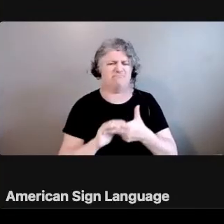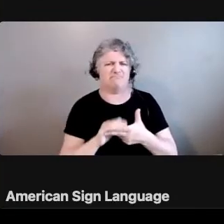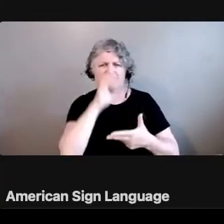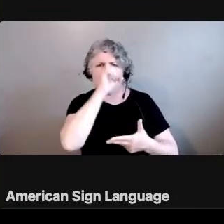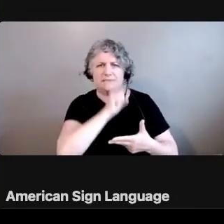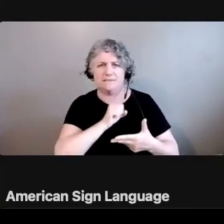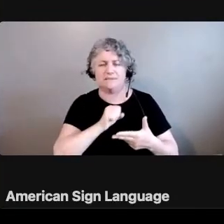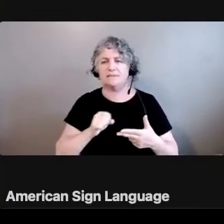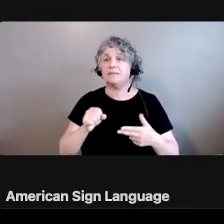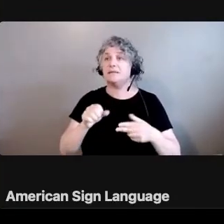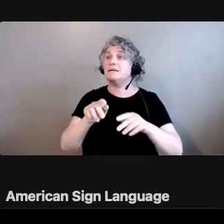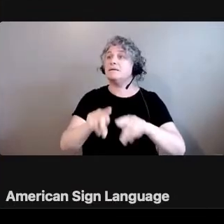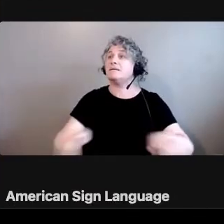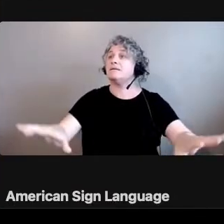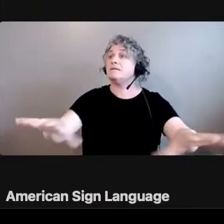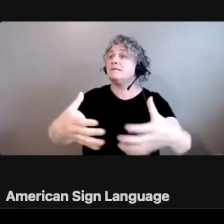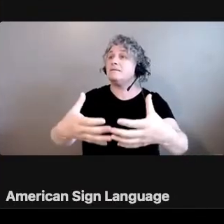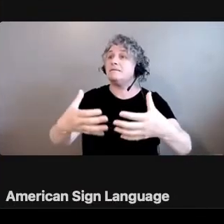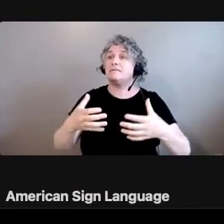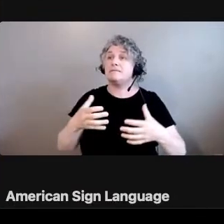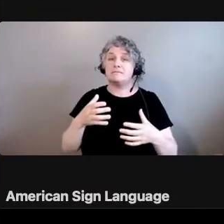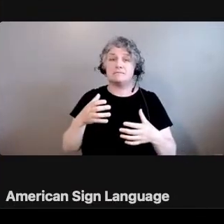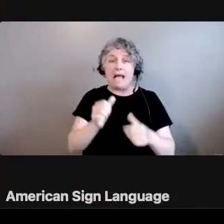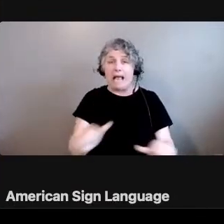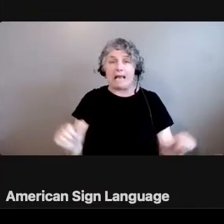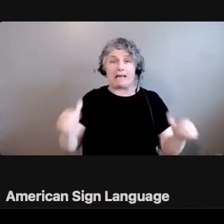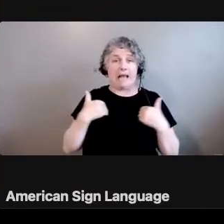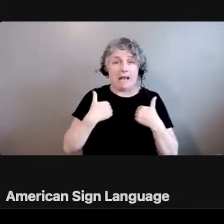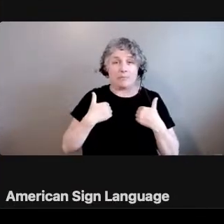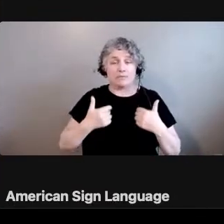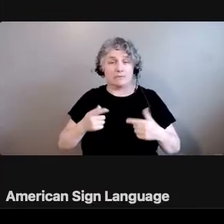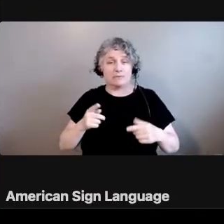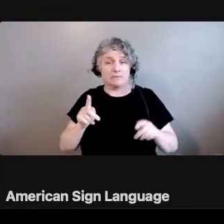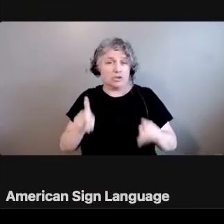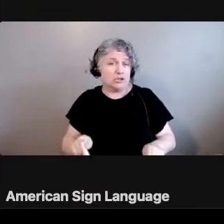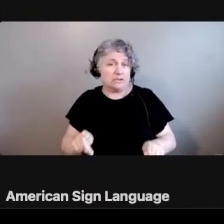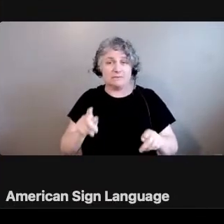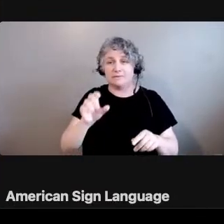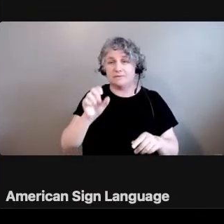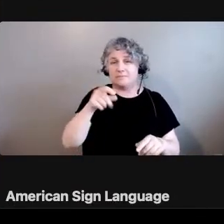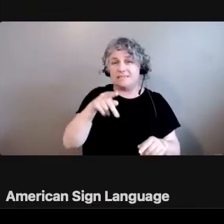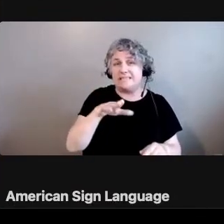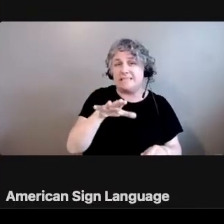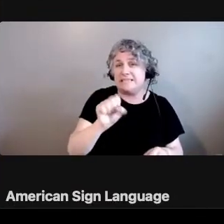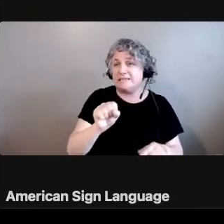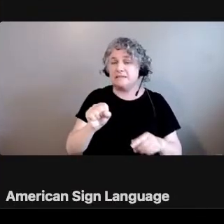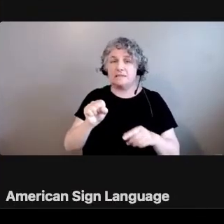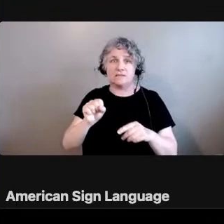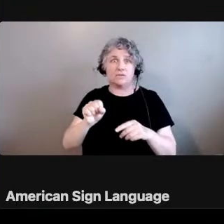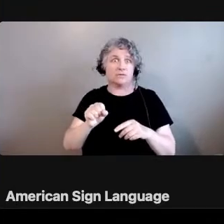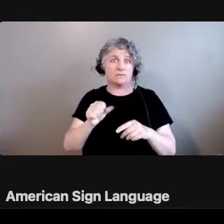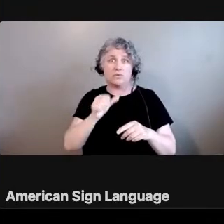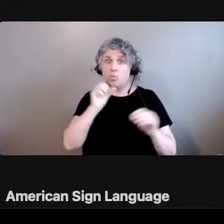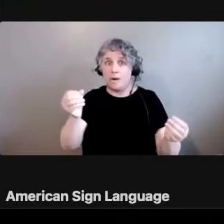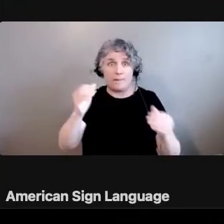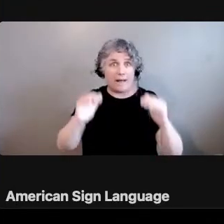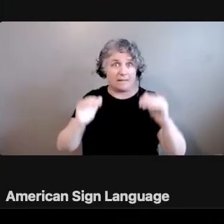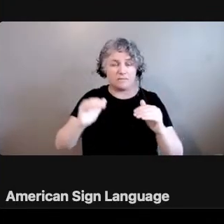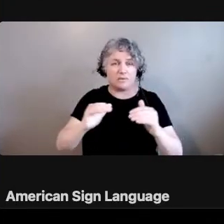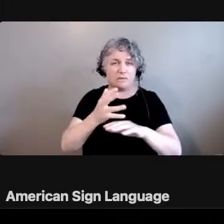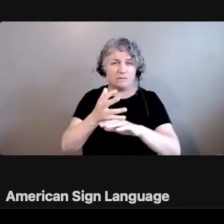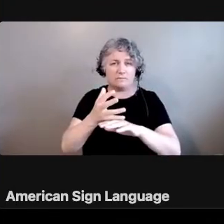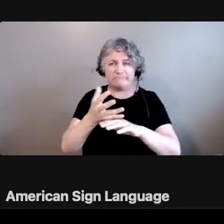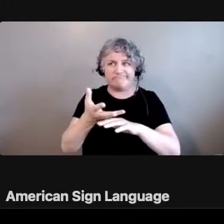leads to ecosystem imbalance and potential collapse. And so an over-reliance on accommodation over systemic accessibility and anti-ableism